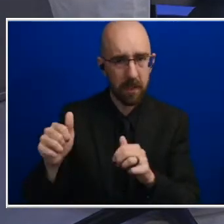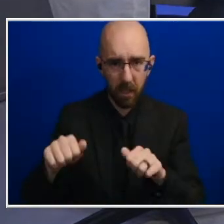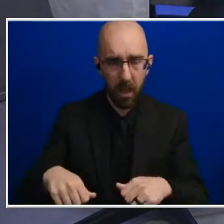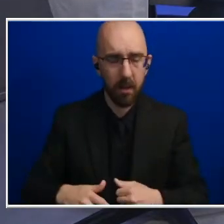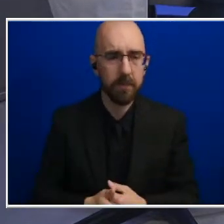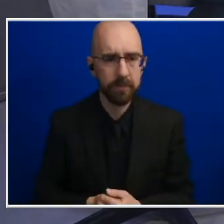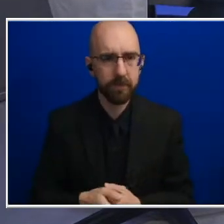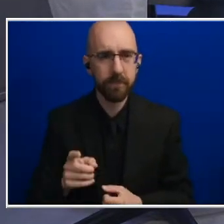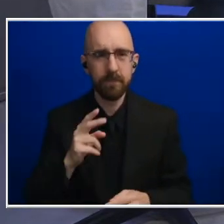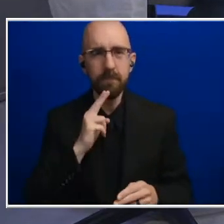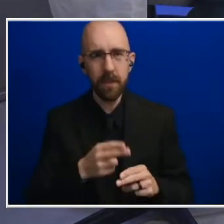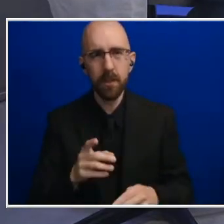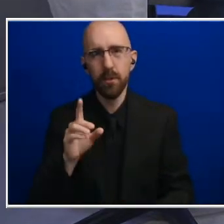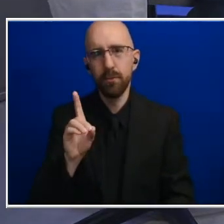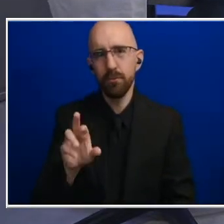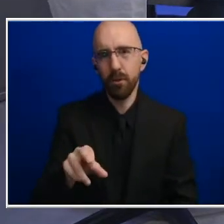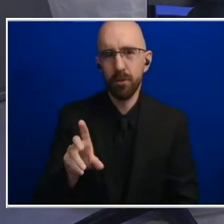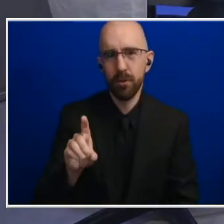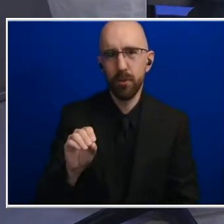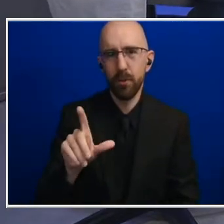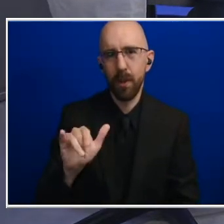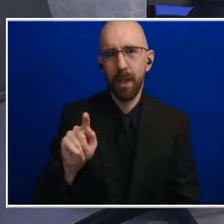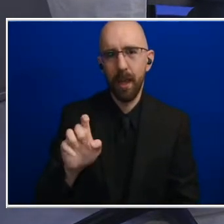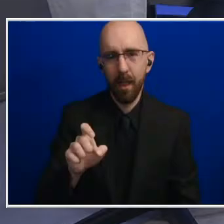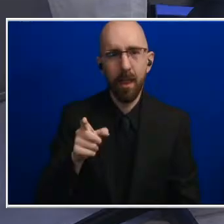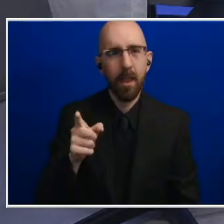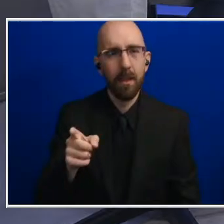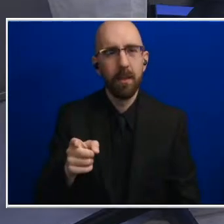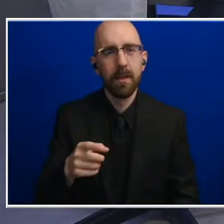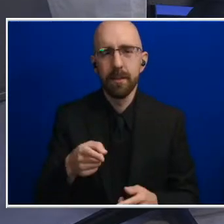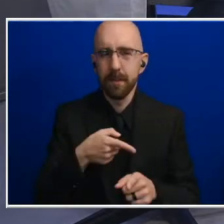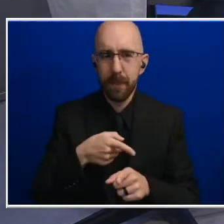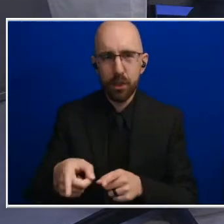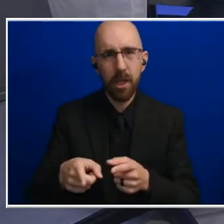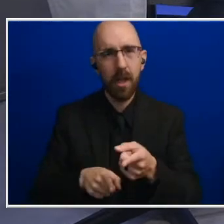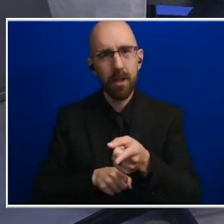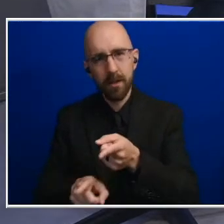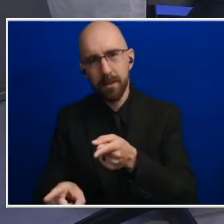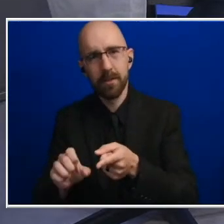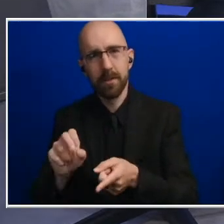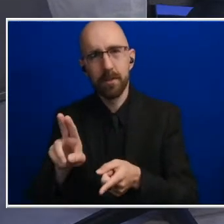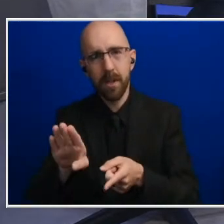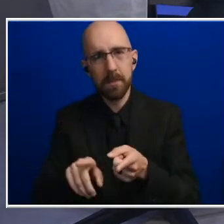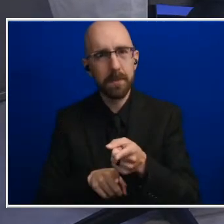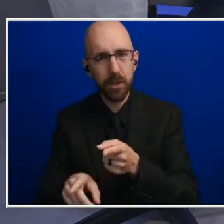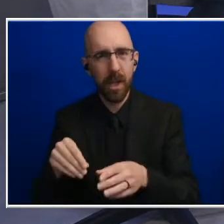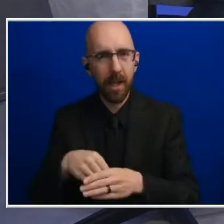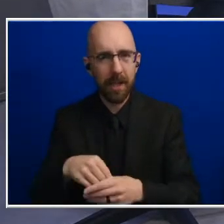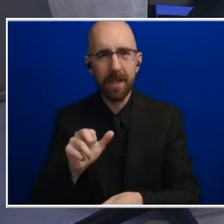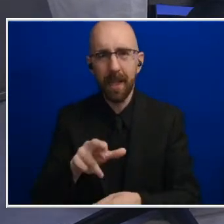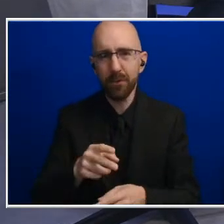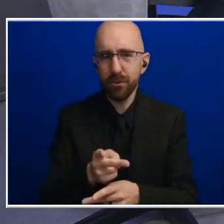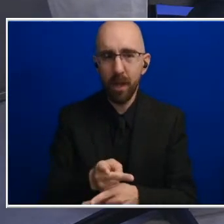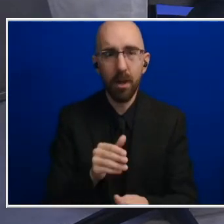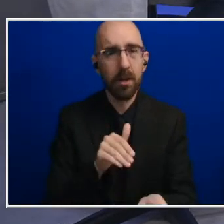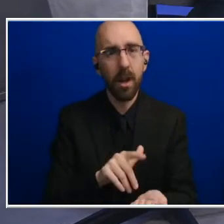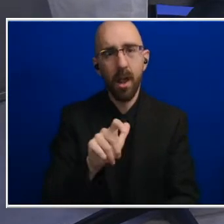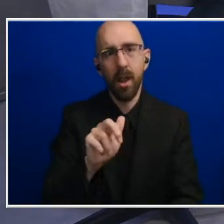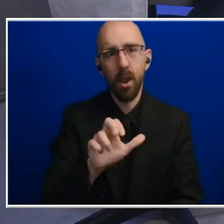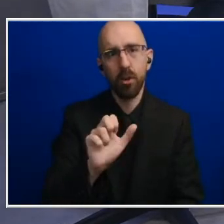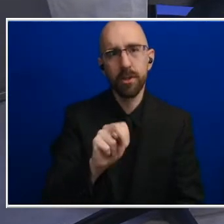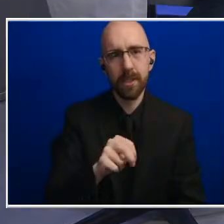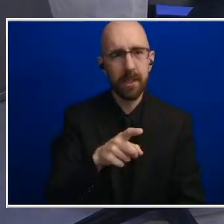Doolittle, it's so specialized and subspecialized in cancer care. So Dr. Larson, you treat breast cancer